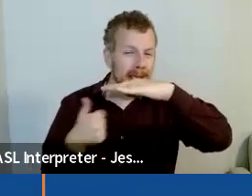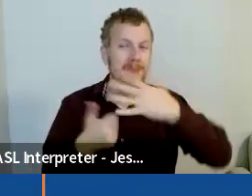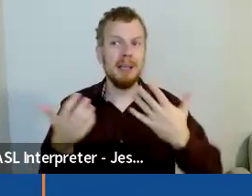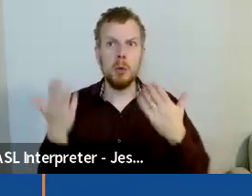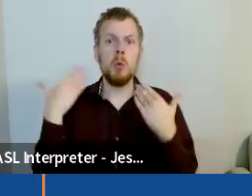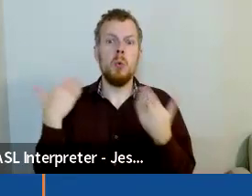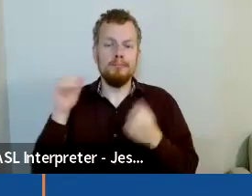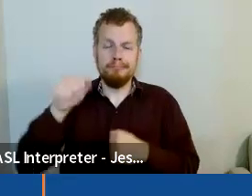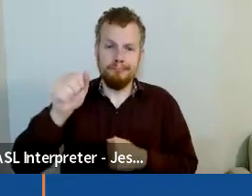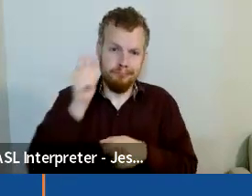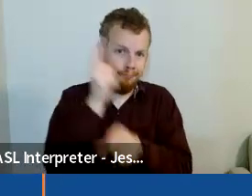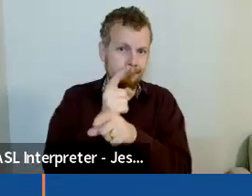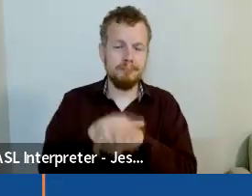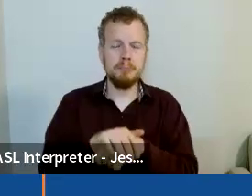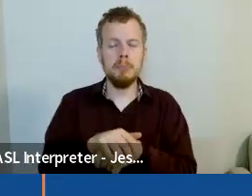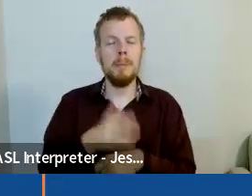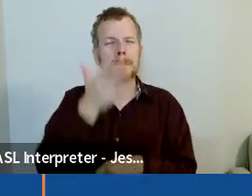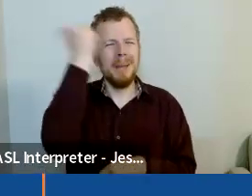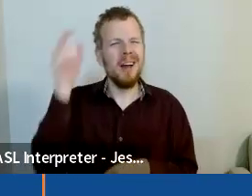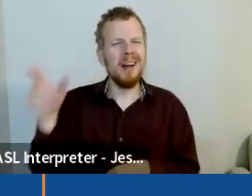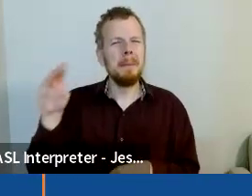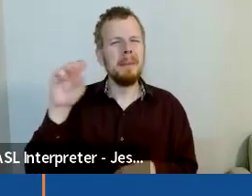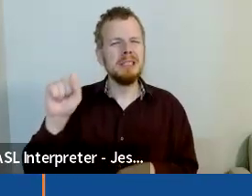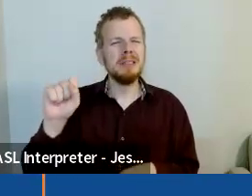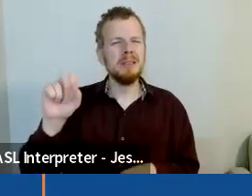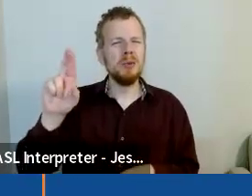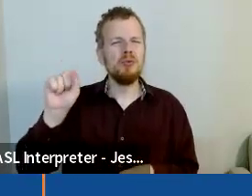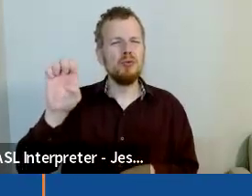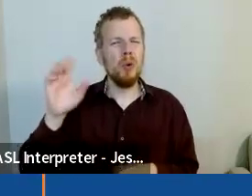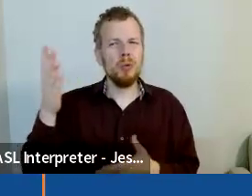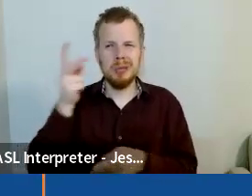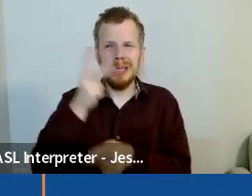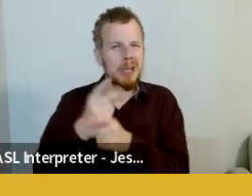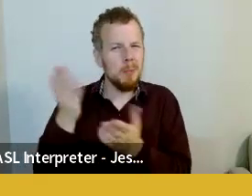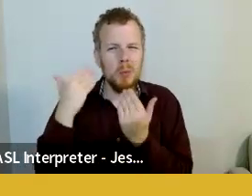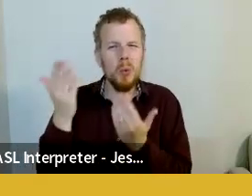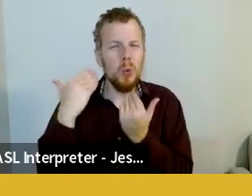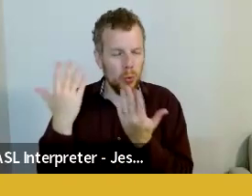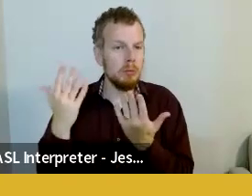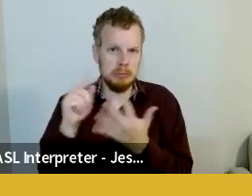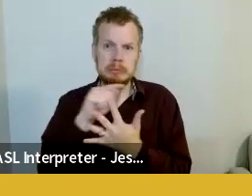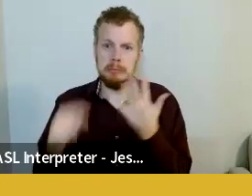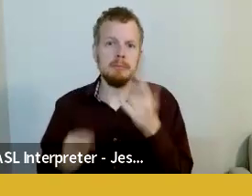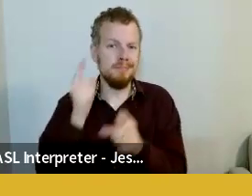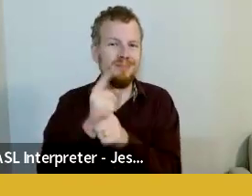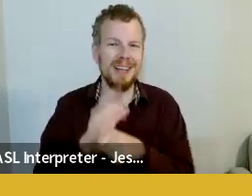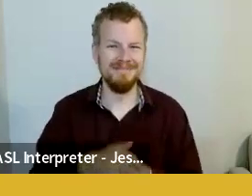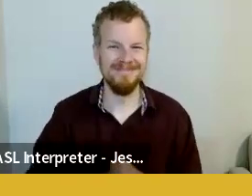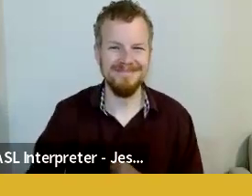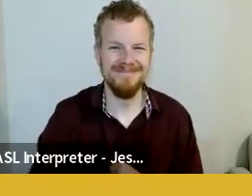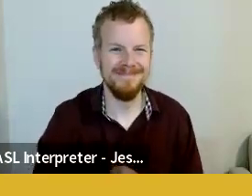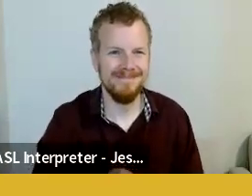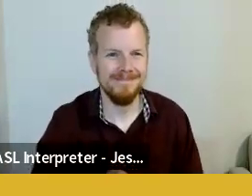These are always just for to help Miss Rose stay cool during the summer.